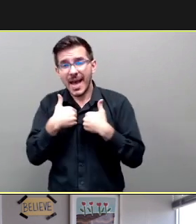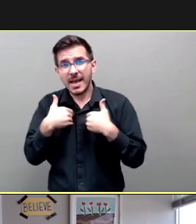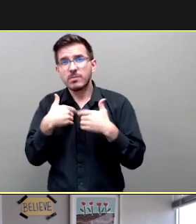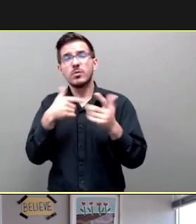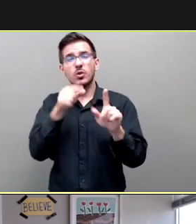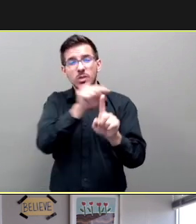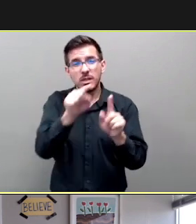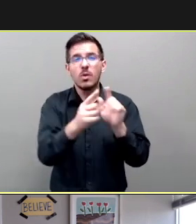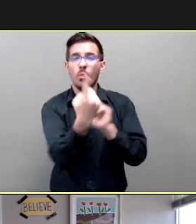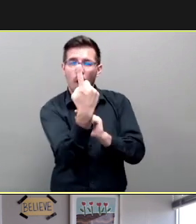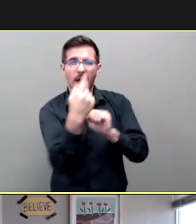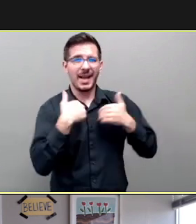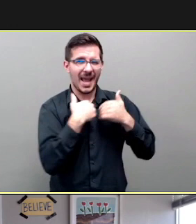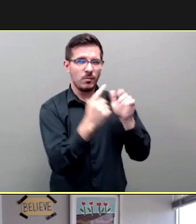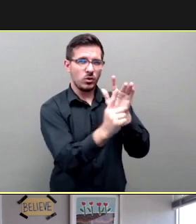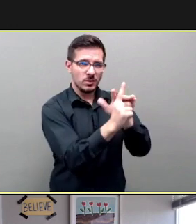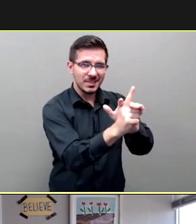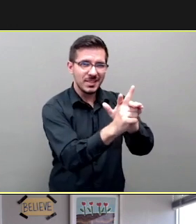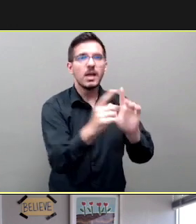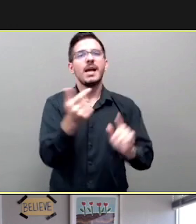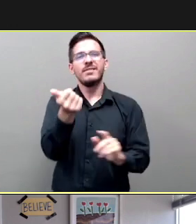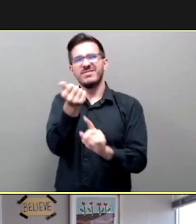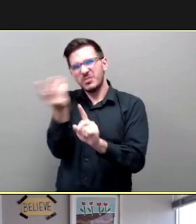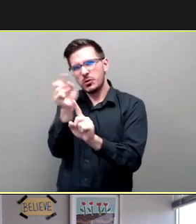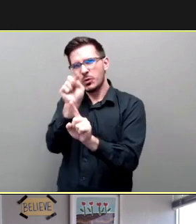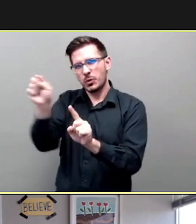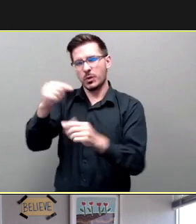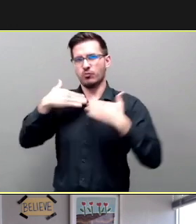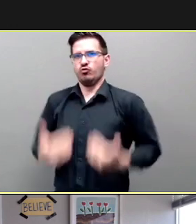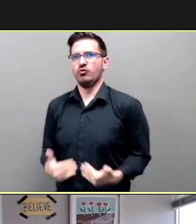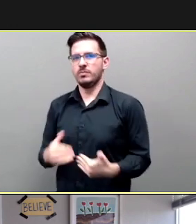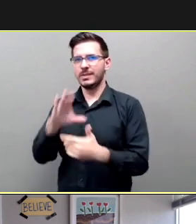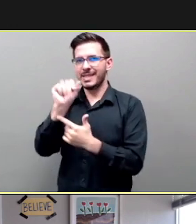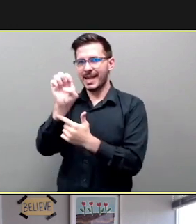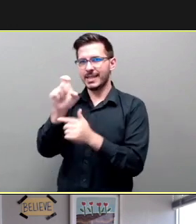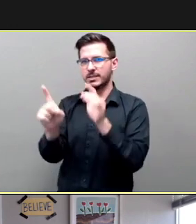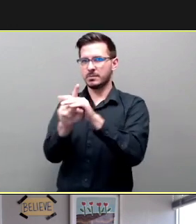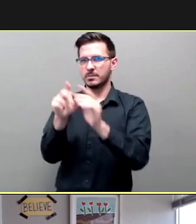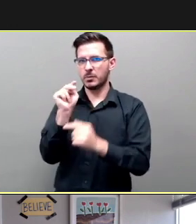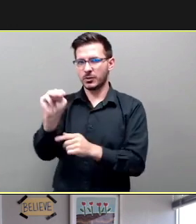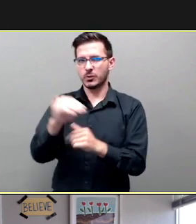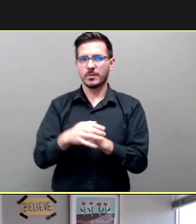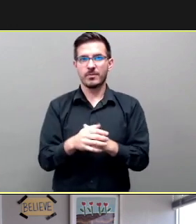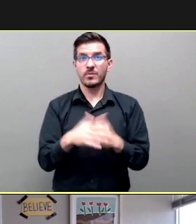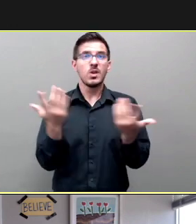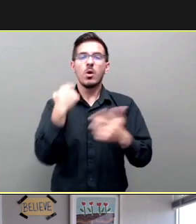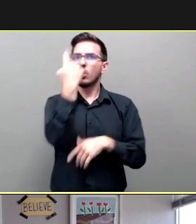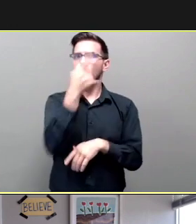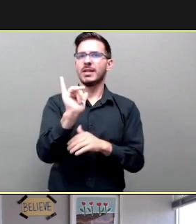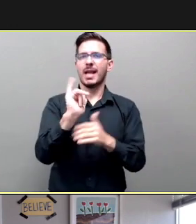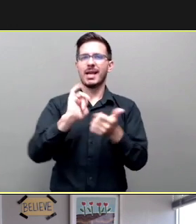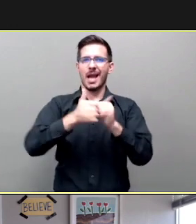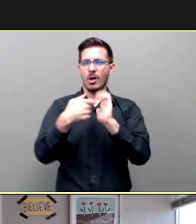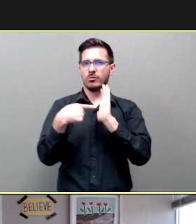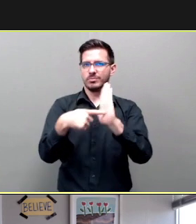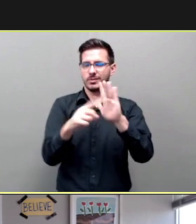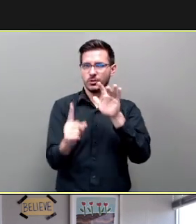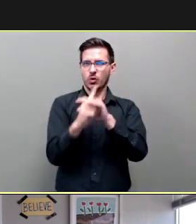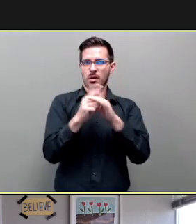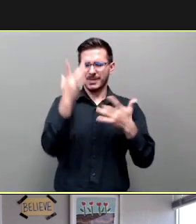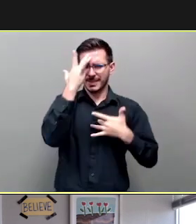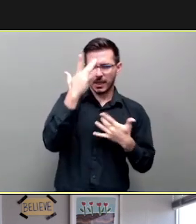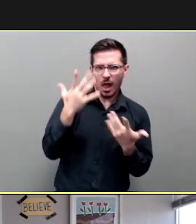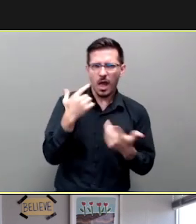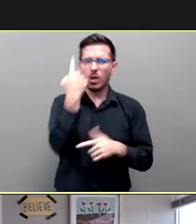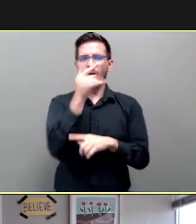case. Next slide. And so symptoms of West Nile virus and how to protect yourselves, that's important. So if